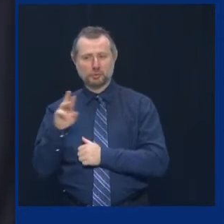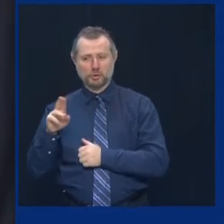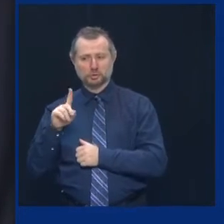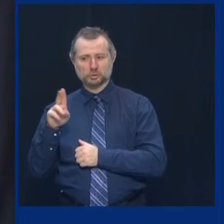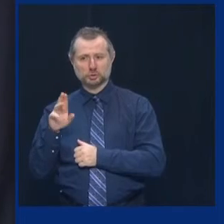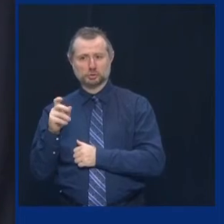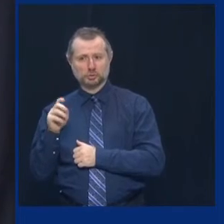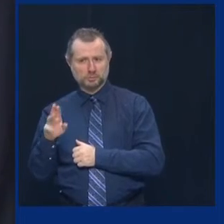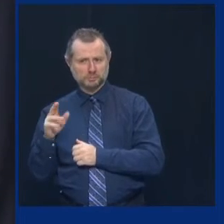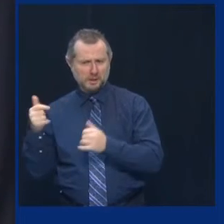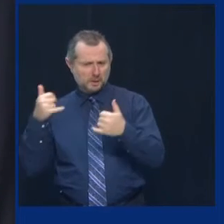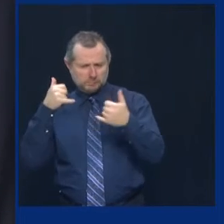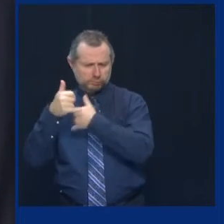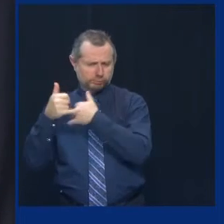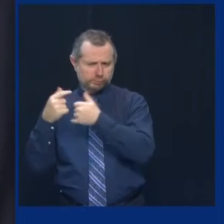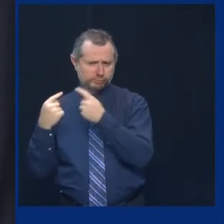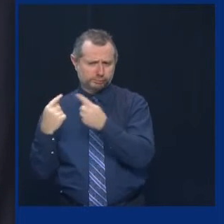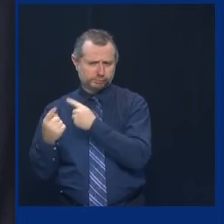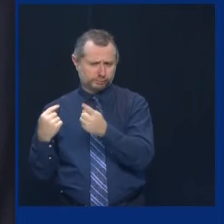we're worried about the holiday season.